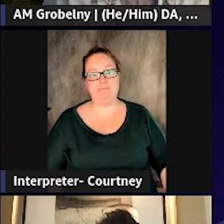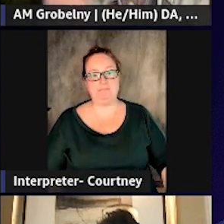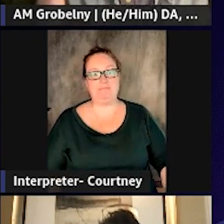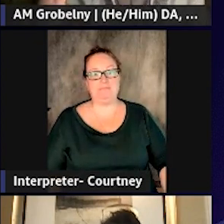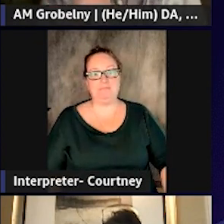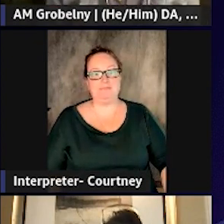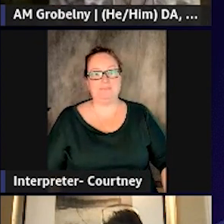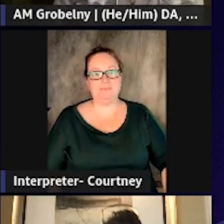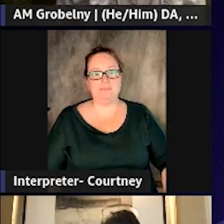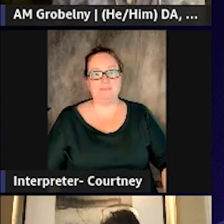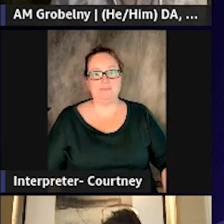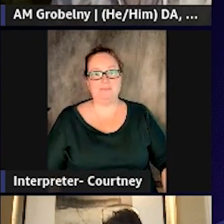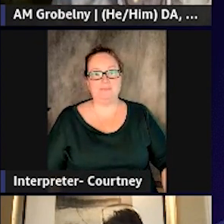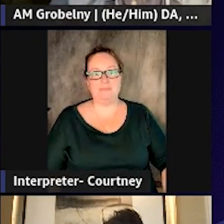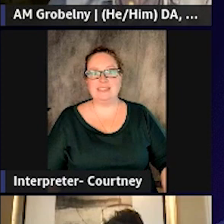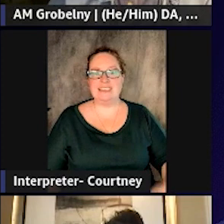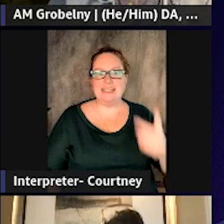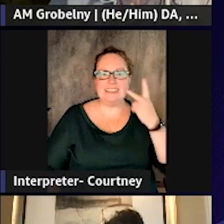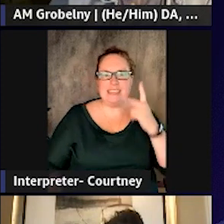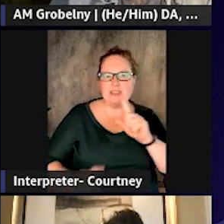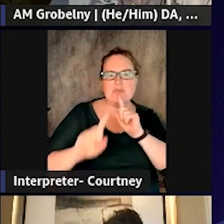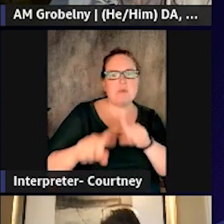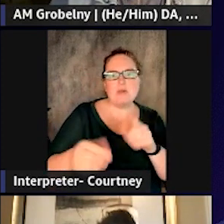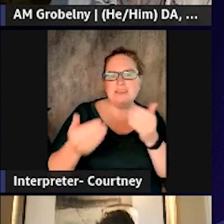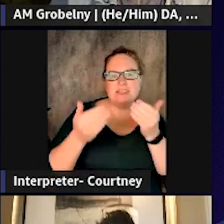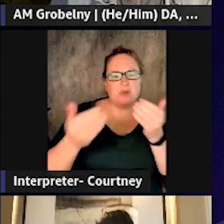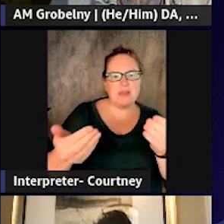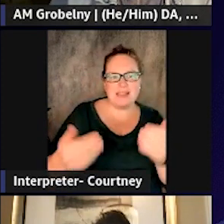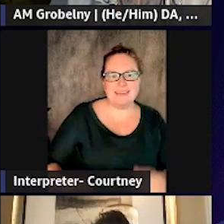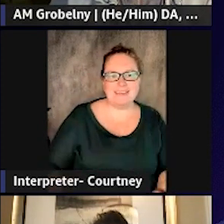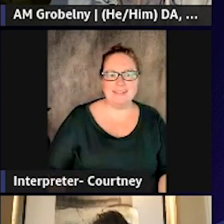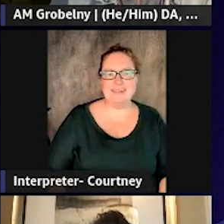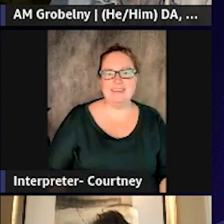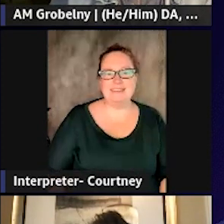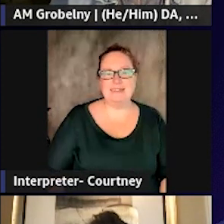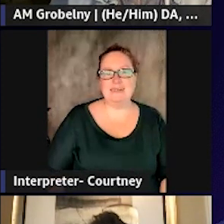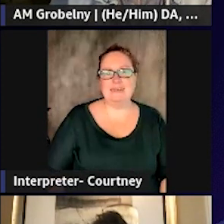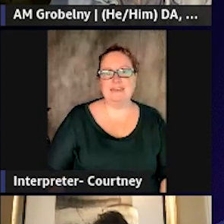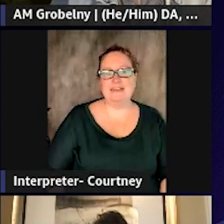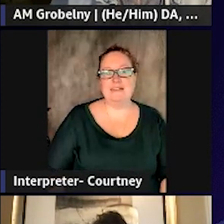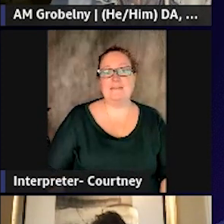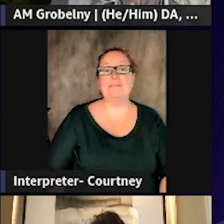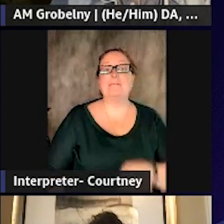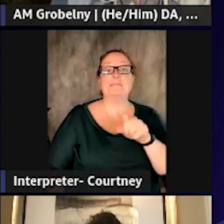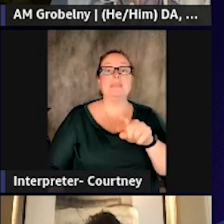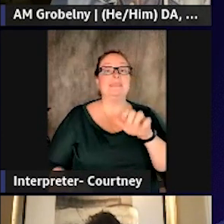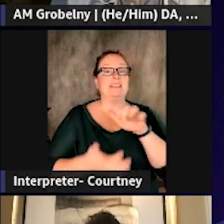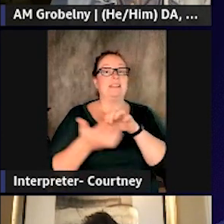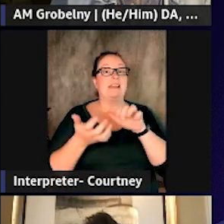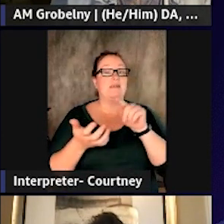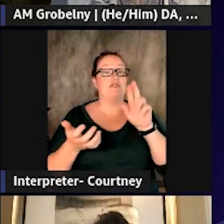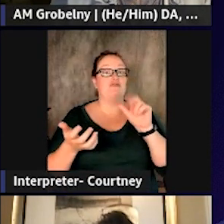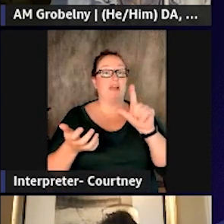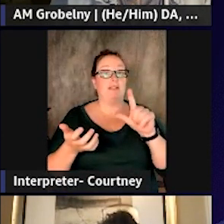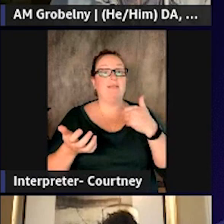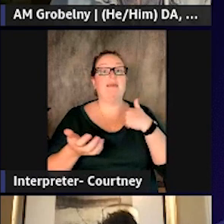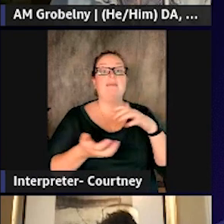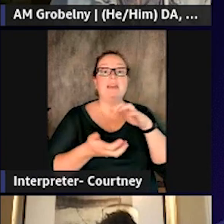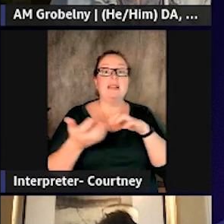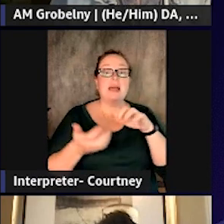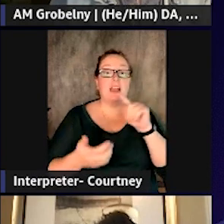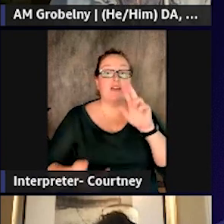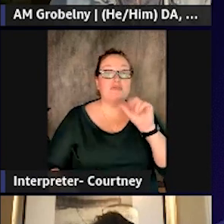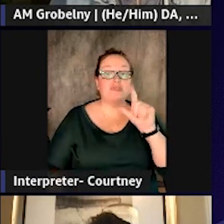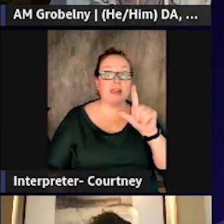Let's see those reports, Jared. Go ahead. Yeah, so we do have these are the CloudTrail ones here. So I have CloudTrail events by identity